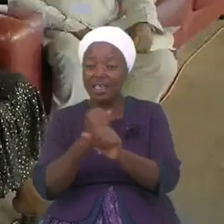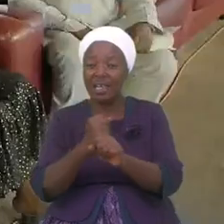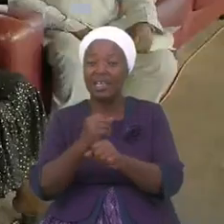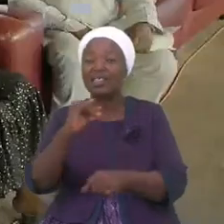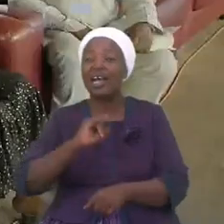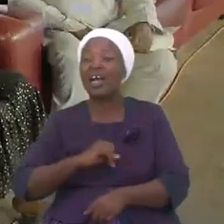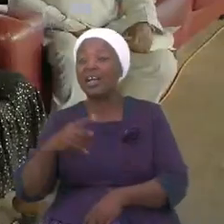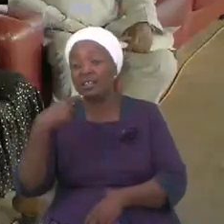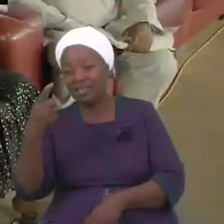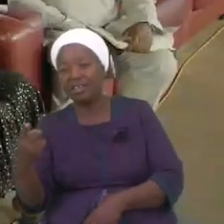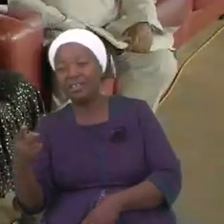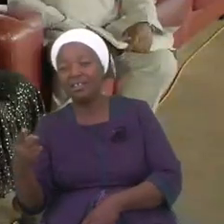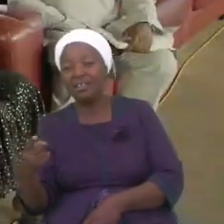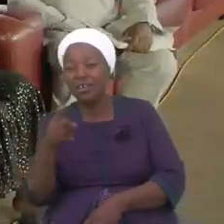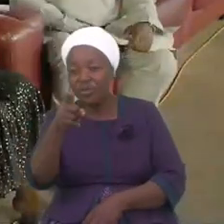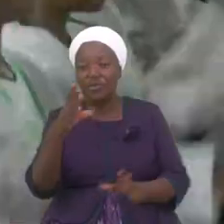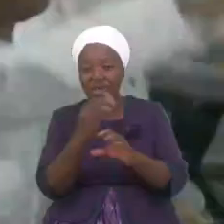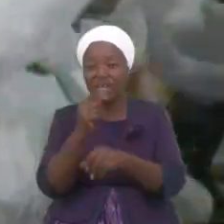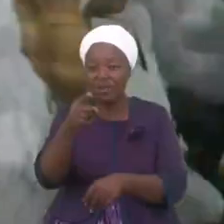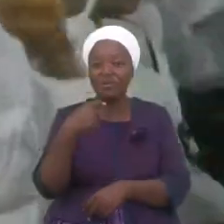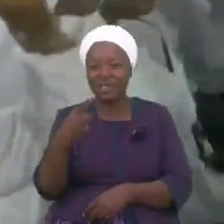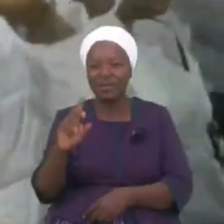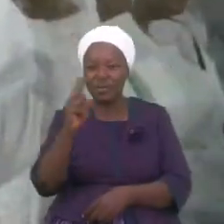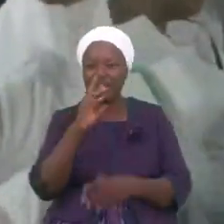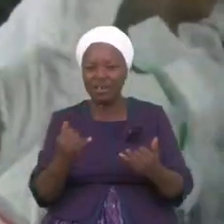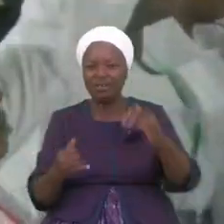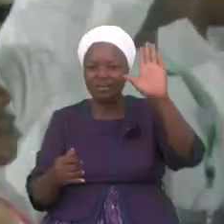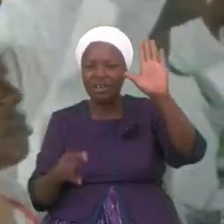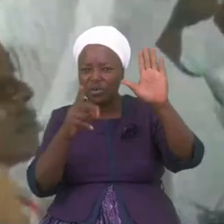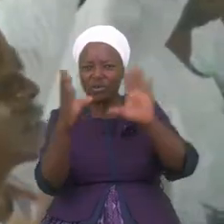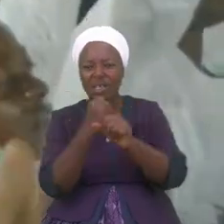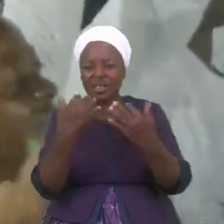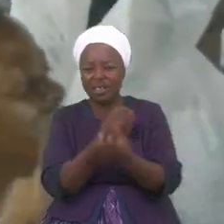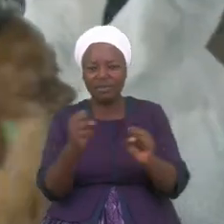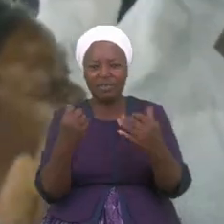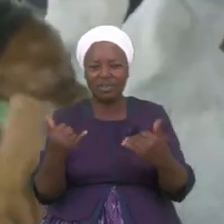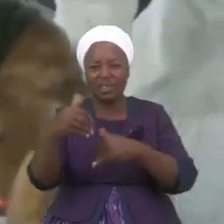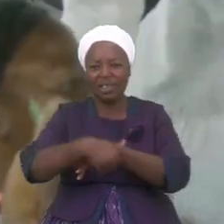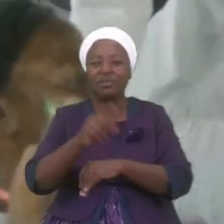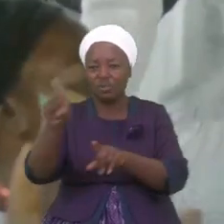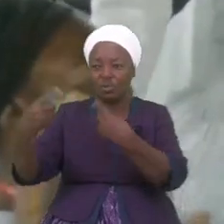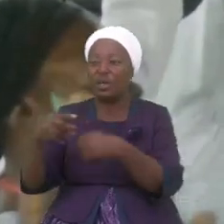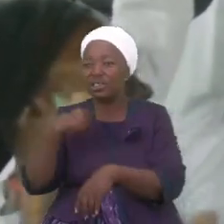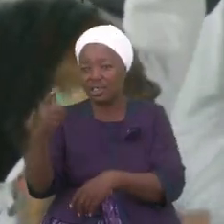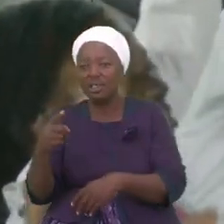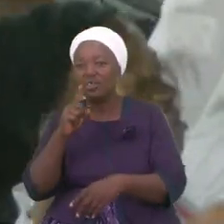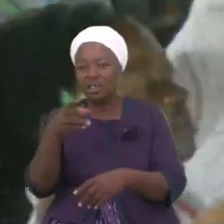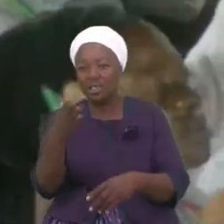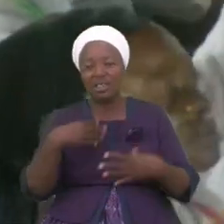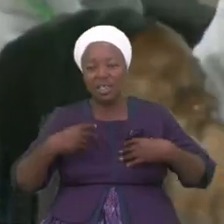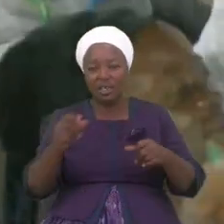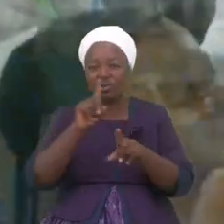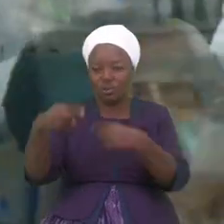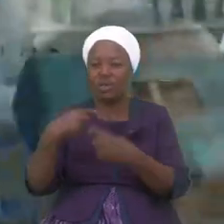tell. What are you? You get salvation tonight, you go and tell. Get healing tonight, you go